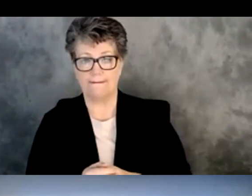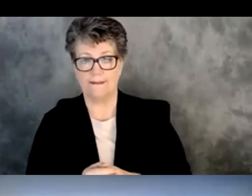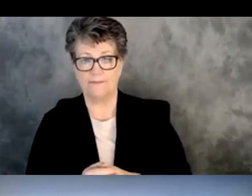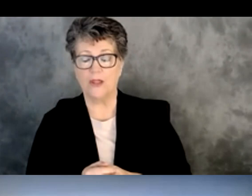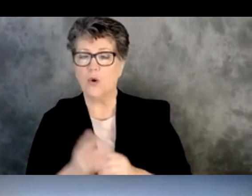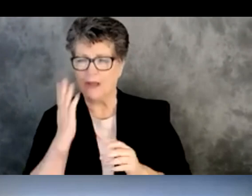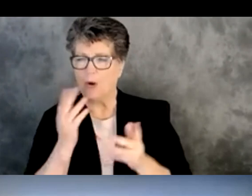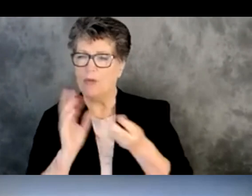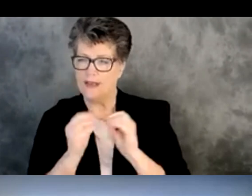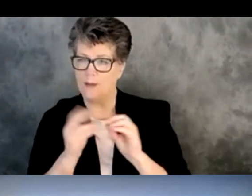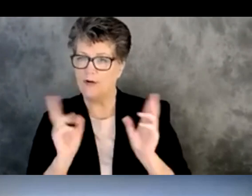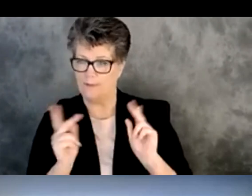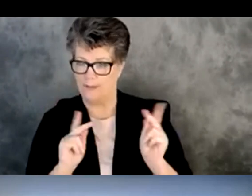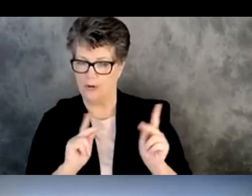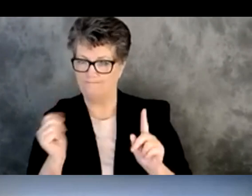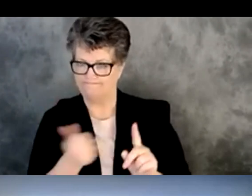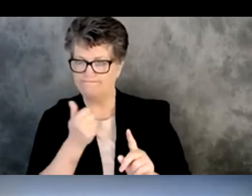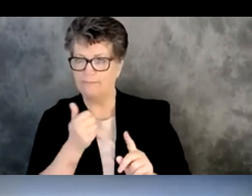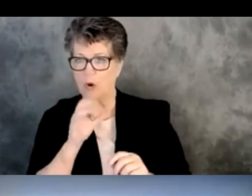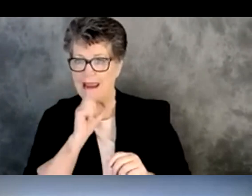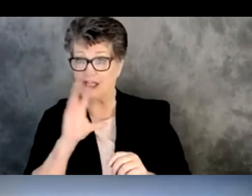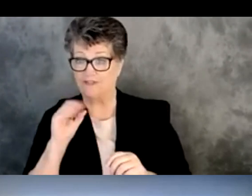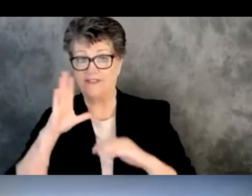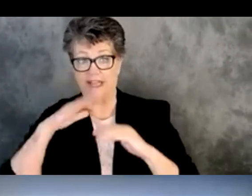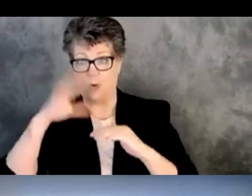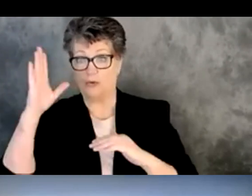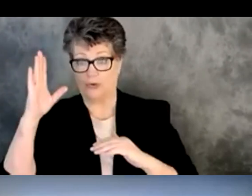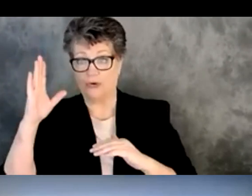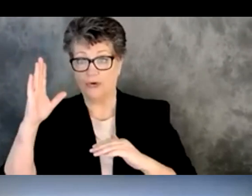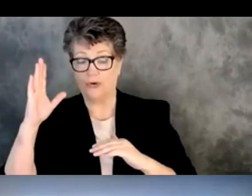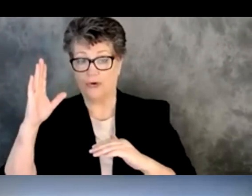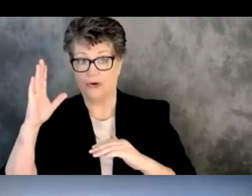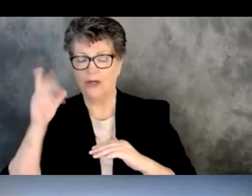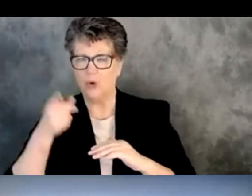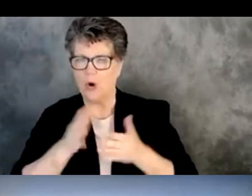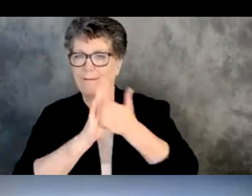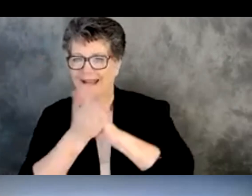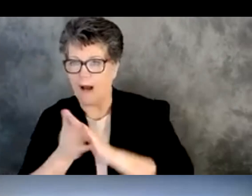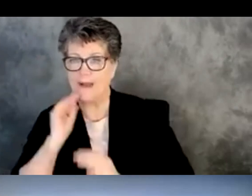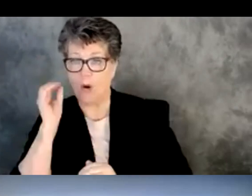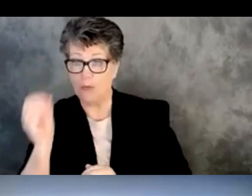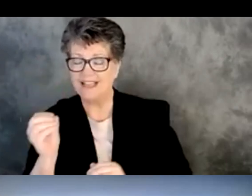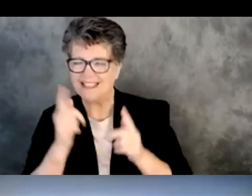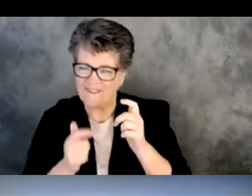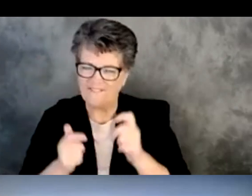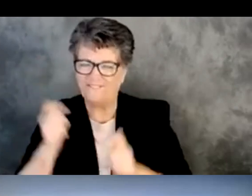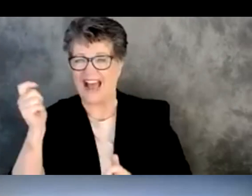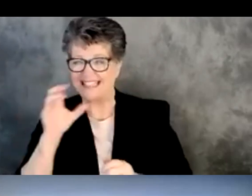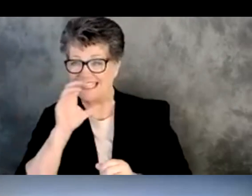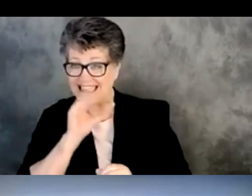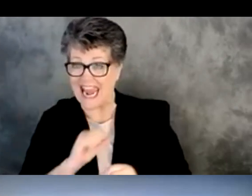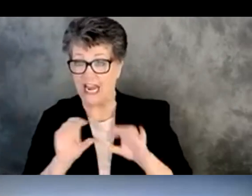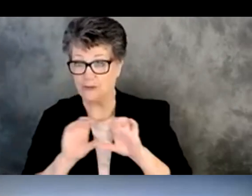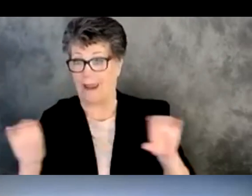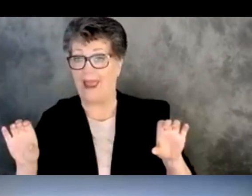number of people who are age 50 and above who are becoming homeless is the fastest age